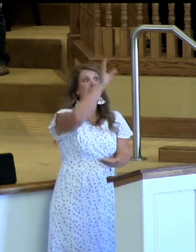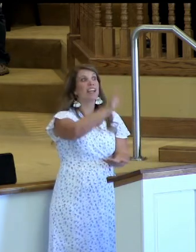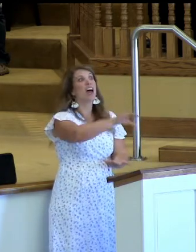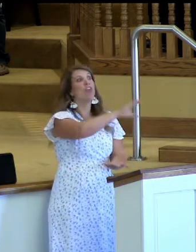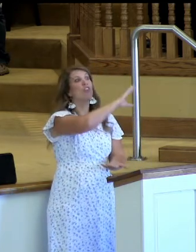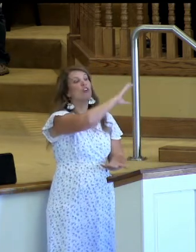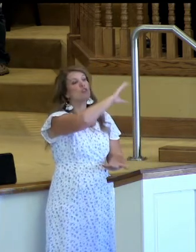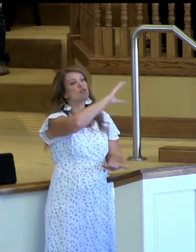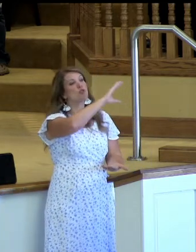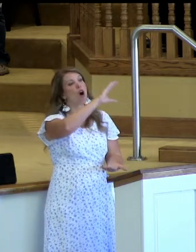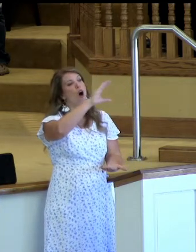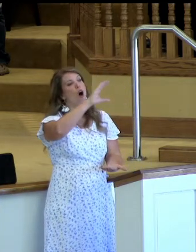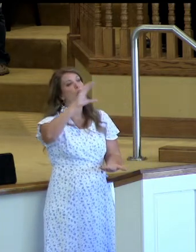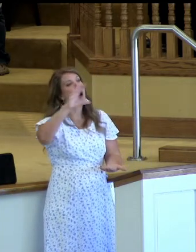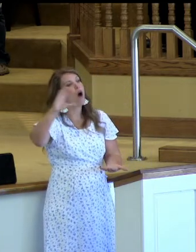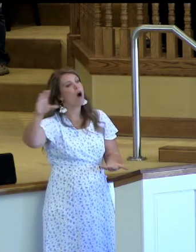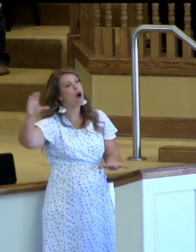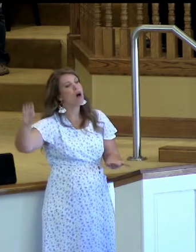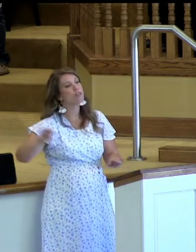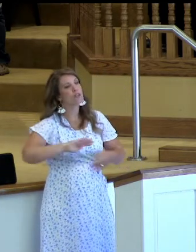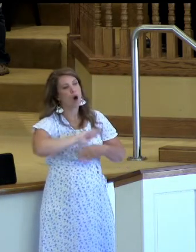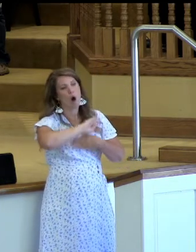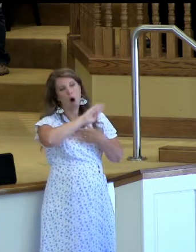Meanwhile, back at the cross,